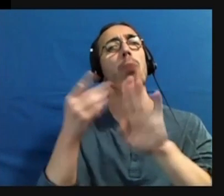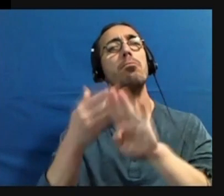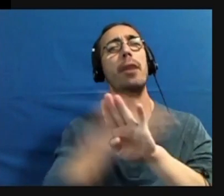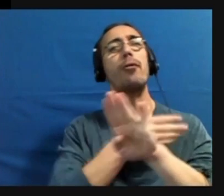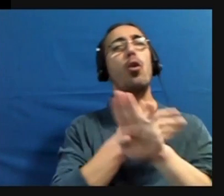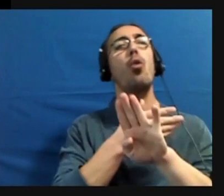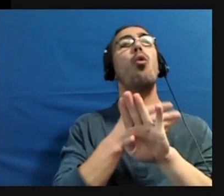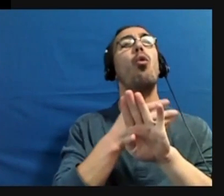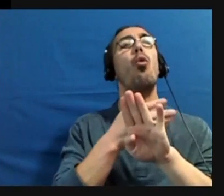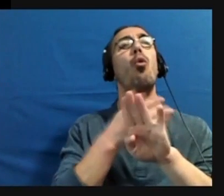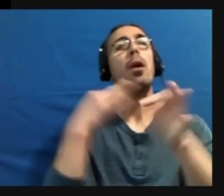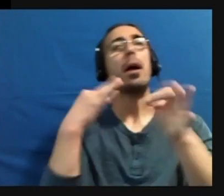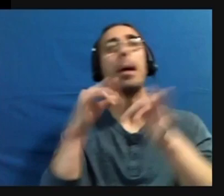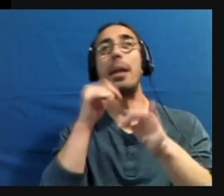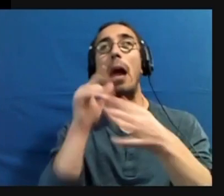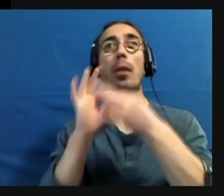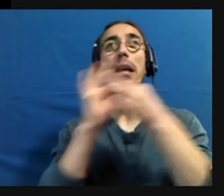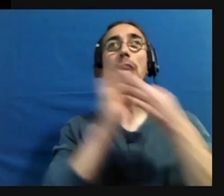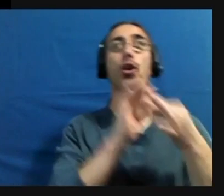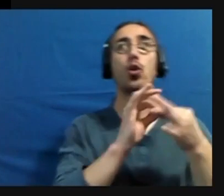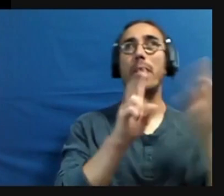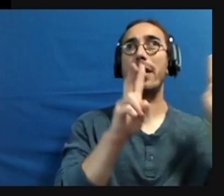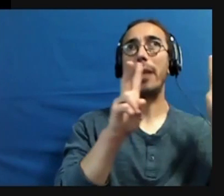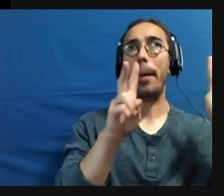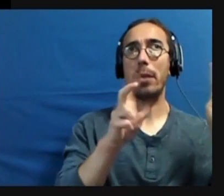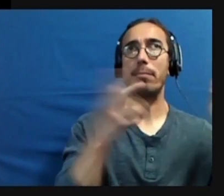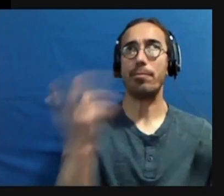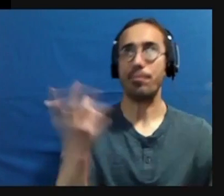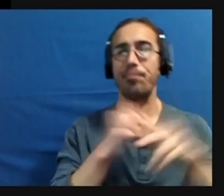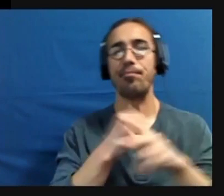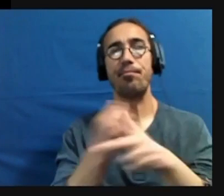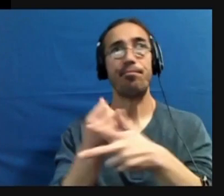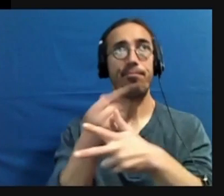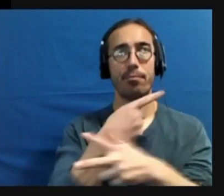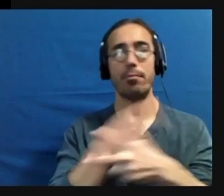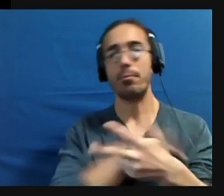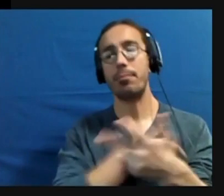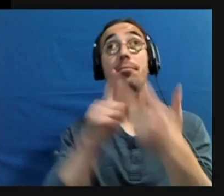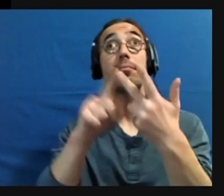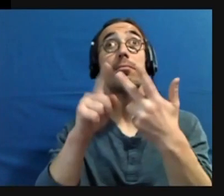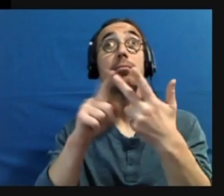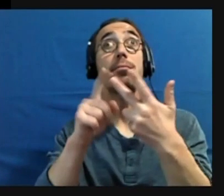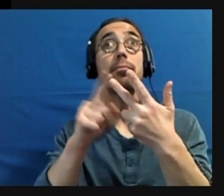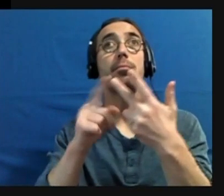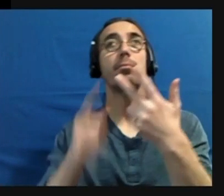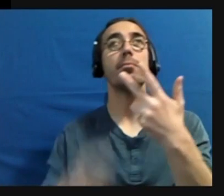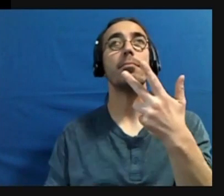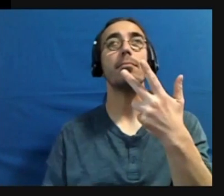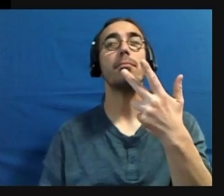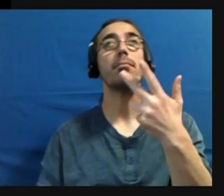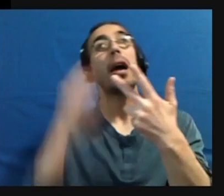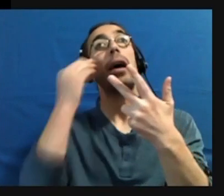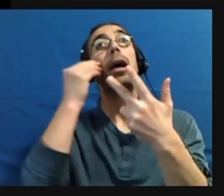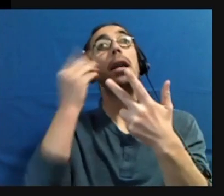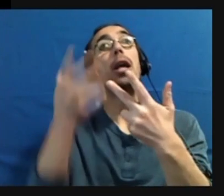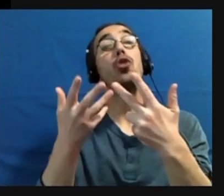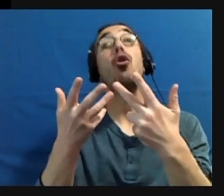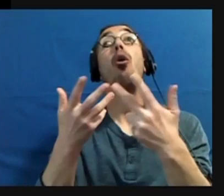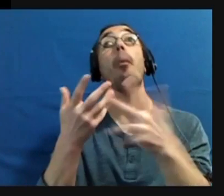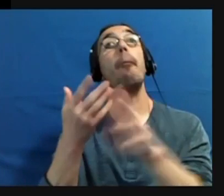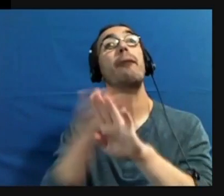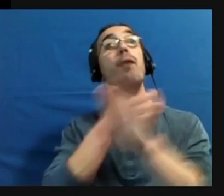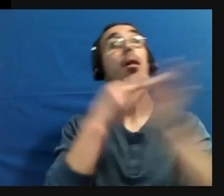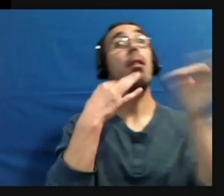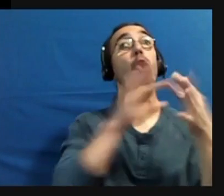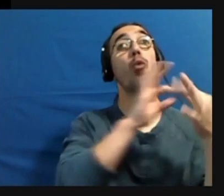that was not related to the subject area. And then you had a third one where you had the information in the background was